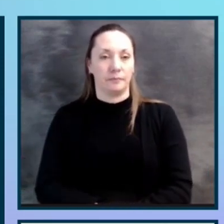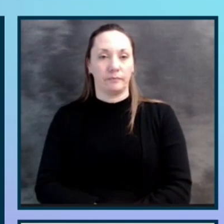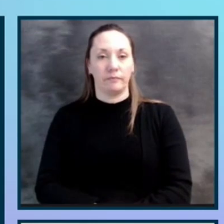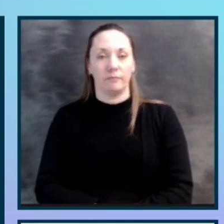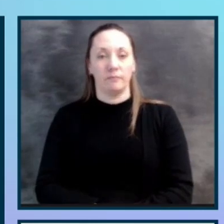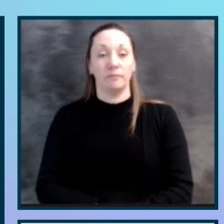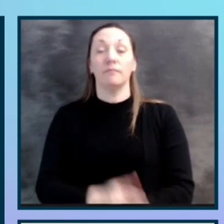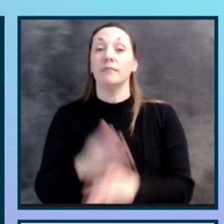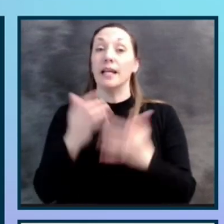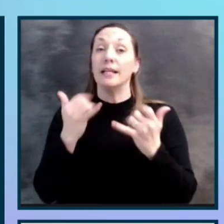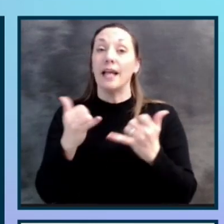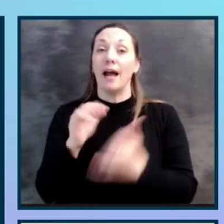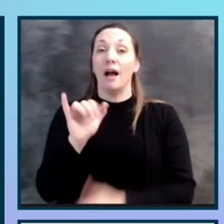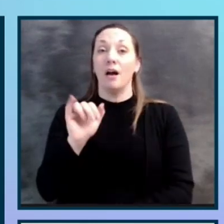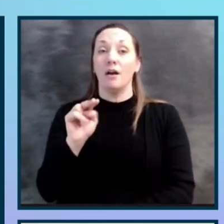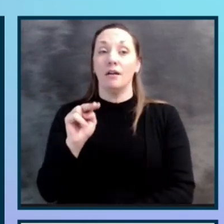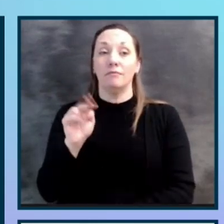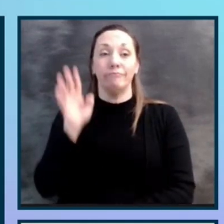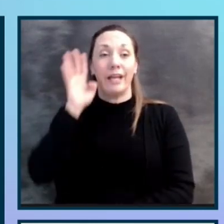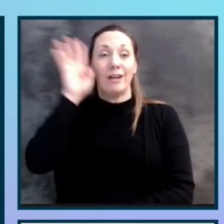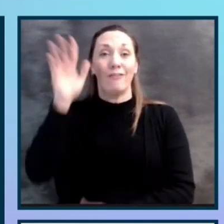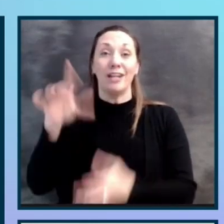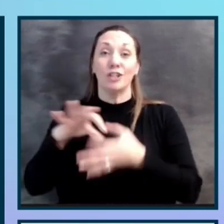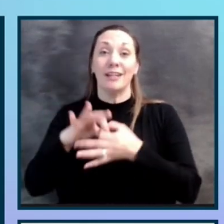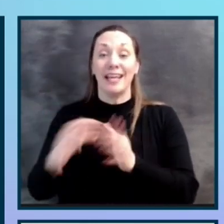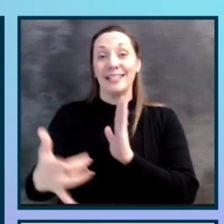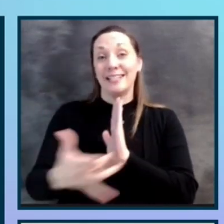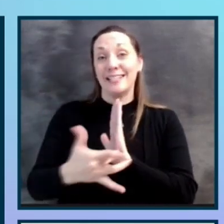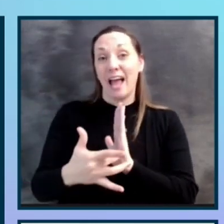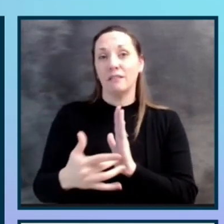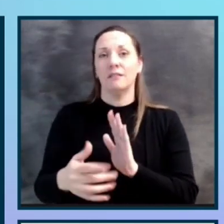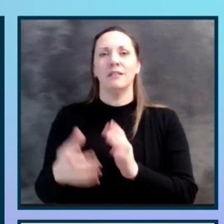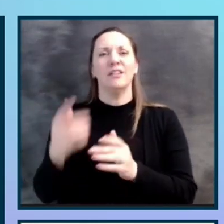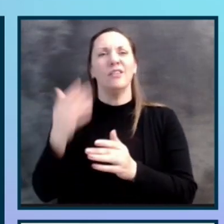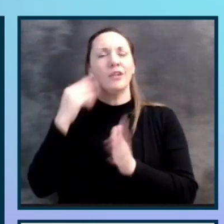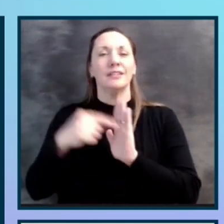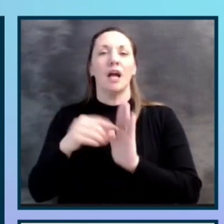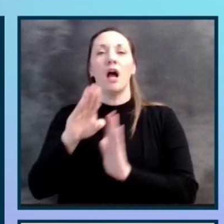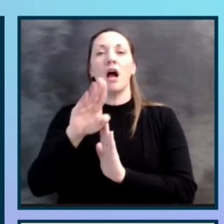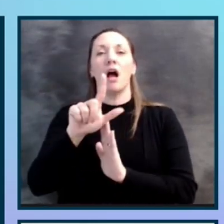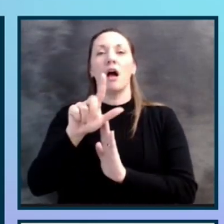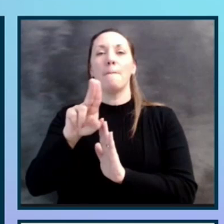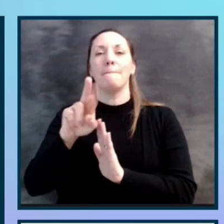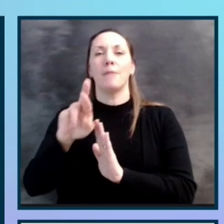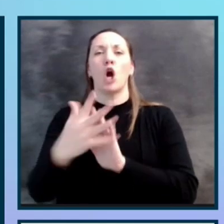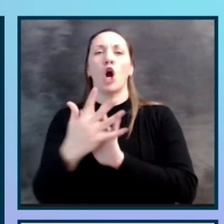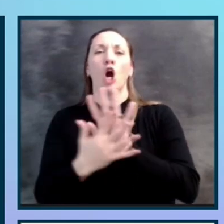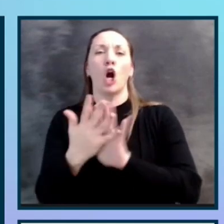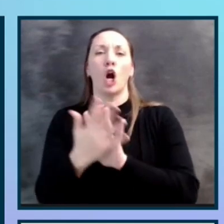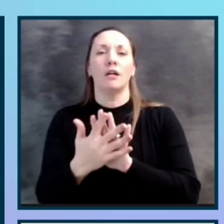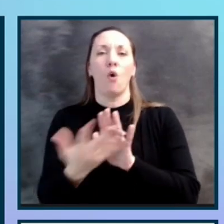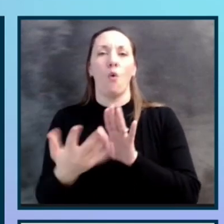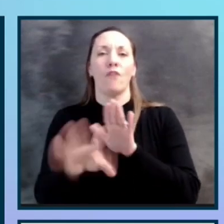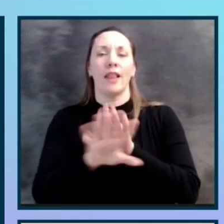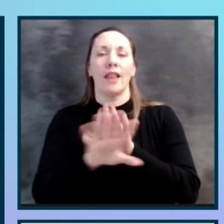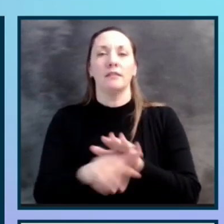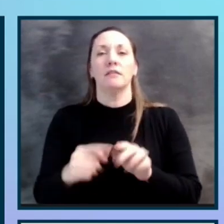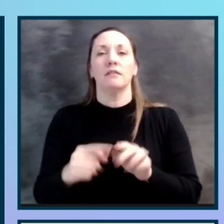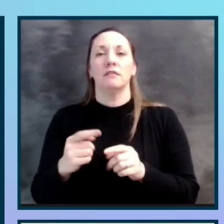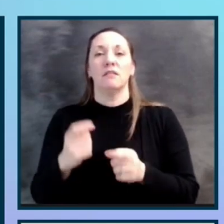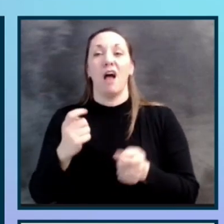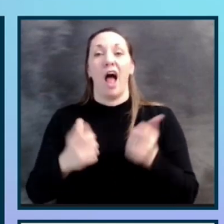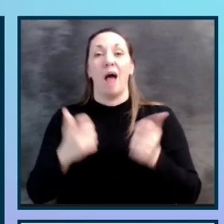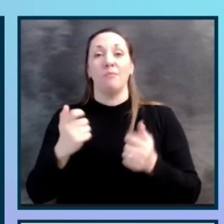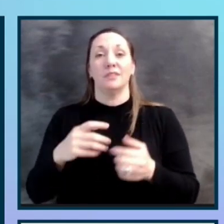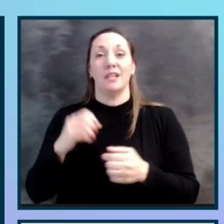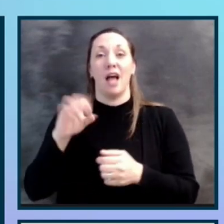And now, innovation in tech. Features like blur overlays, opt-out settings, and other forms of